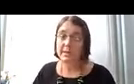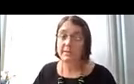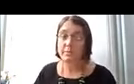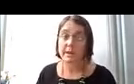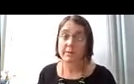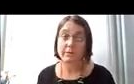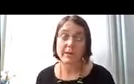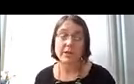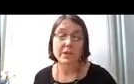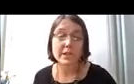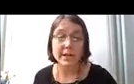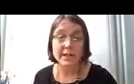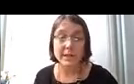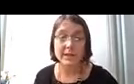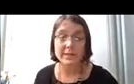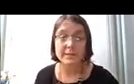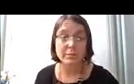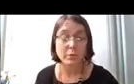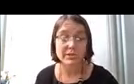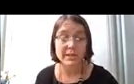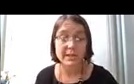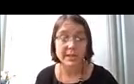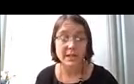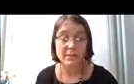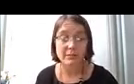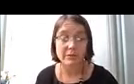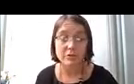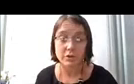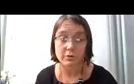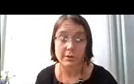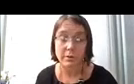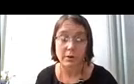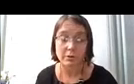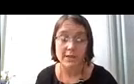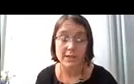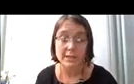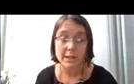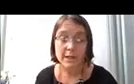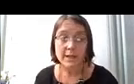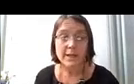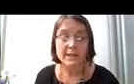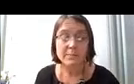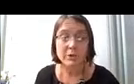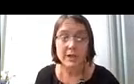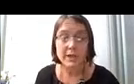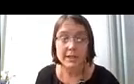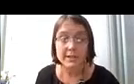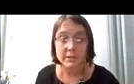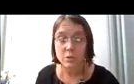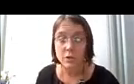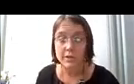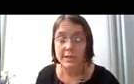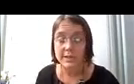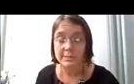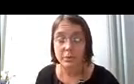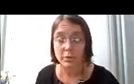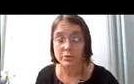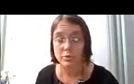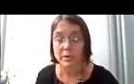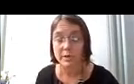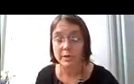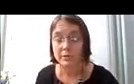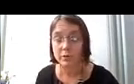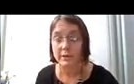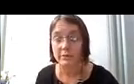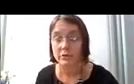the meaning of labour market information and explain its importance in thinking about future career pathways, exploring key skills and qualities